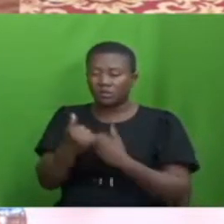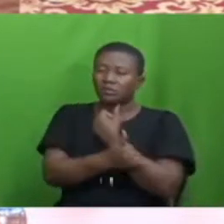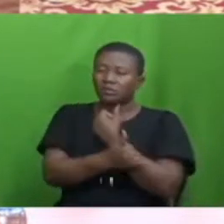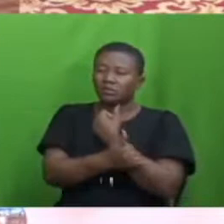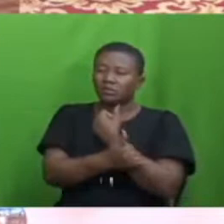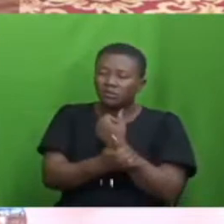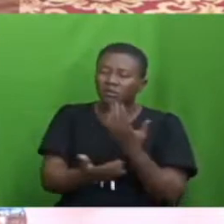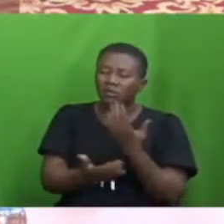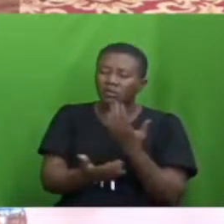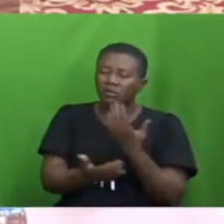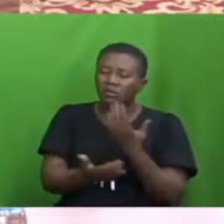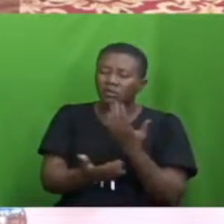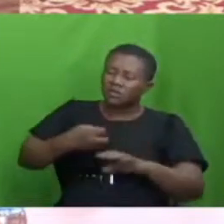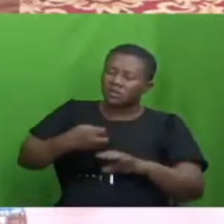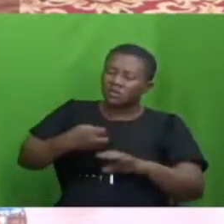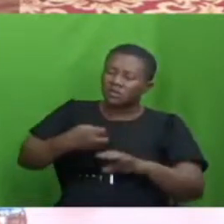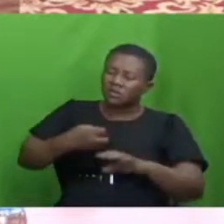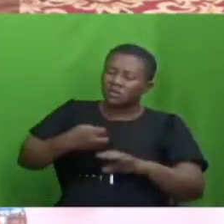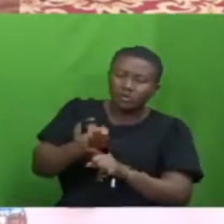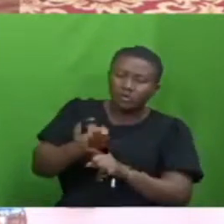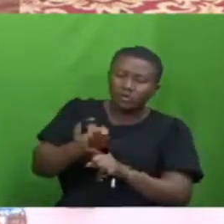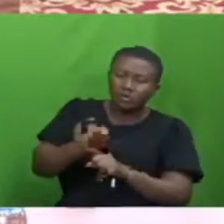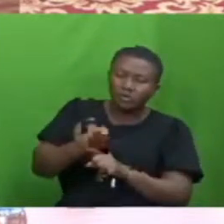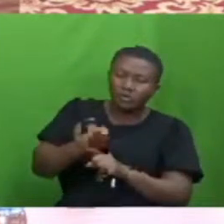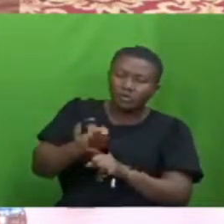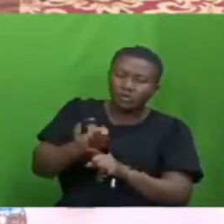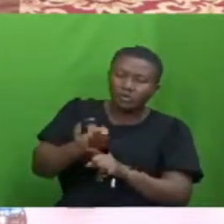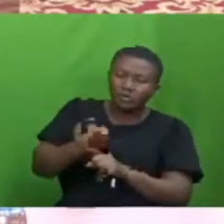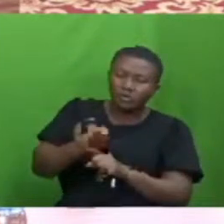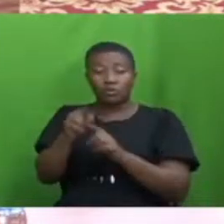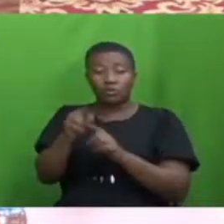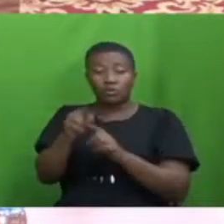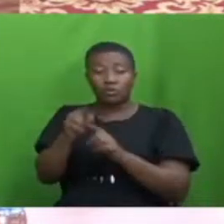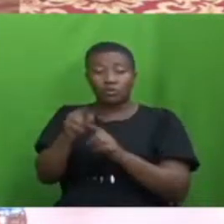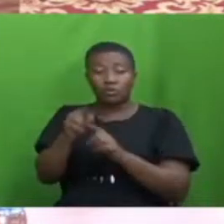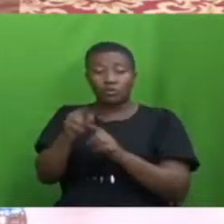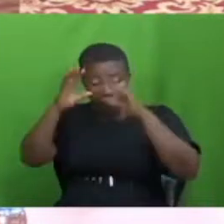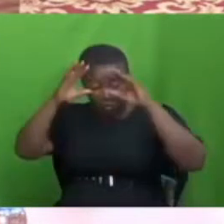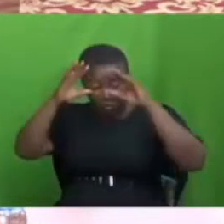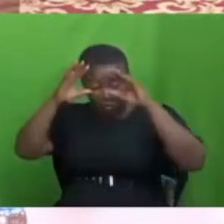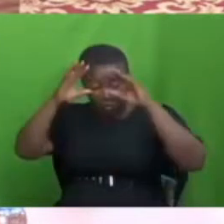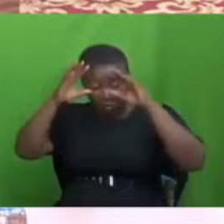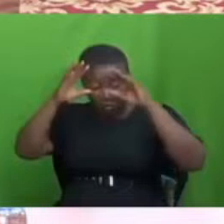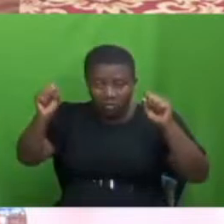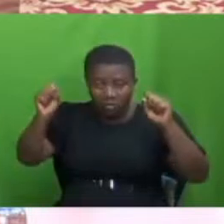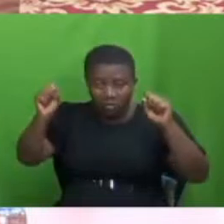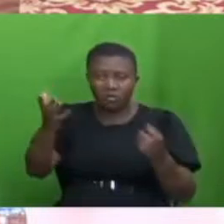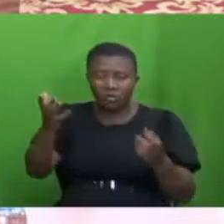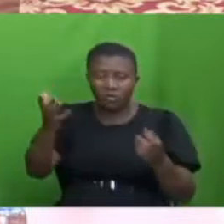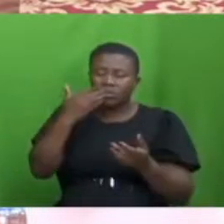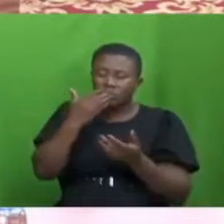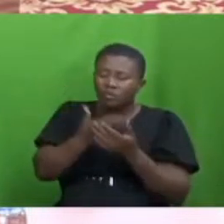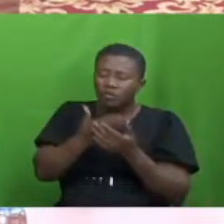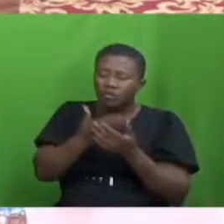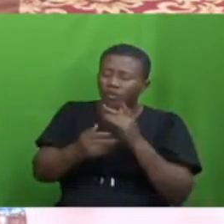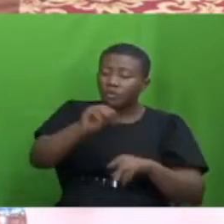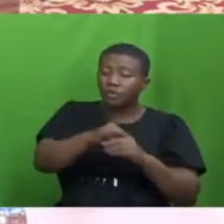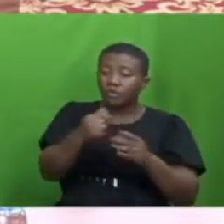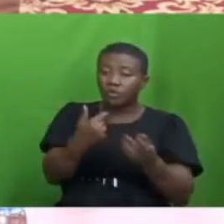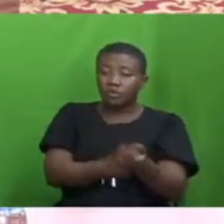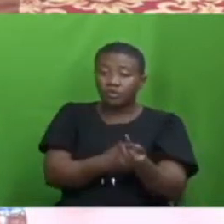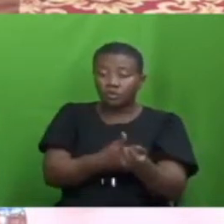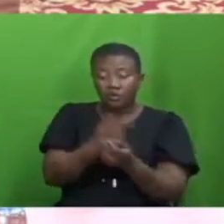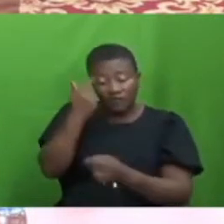difficult circumstances, and the gratitude of His Excellency the President and his government goes to the good people of Ghana for